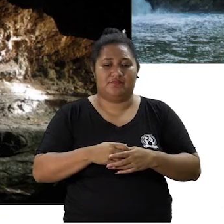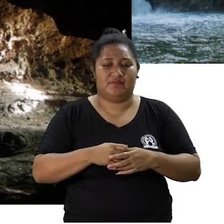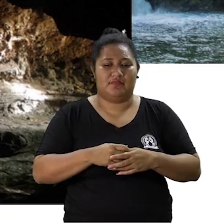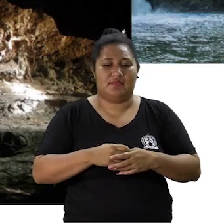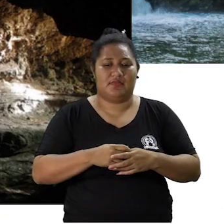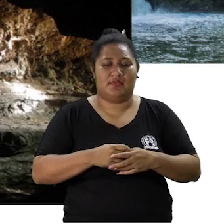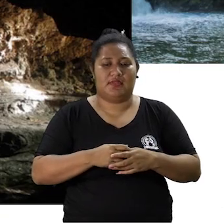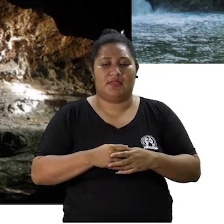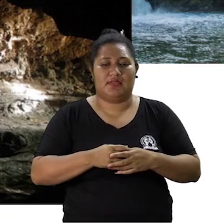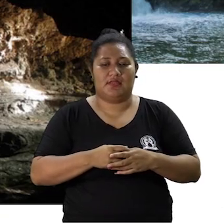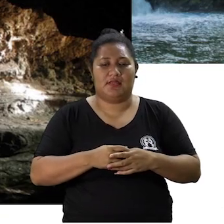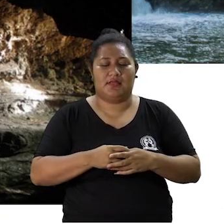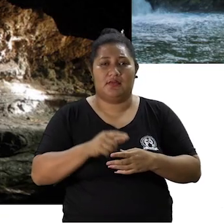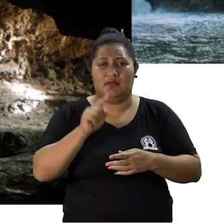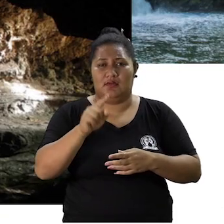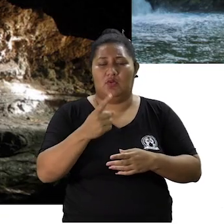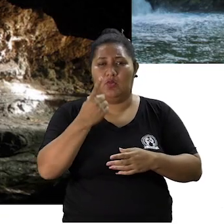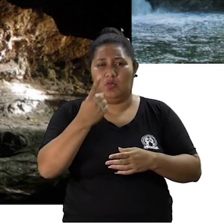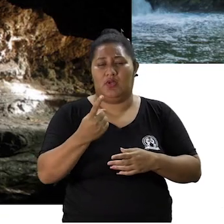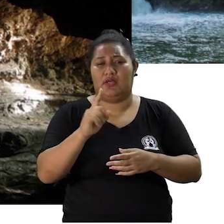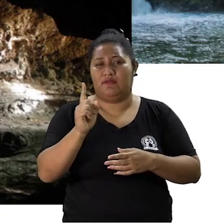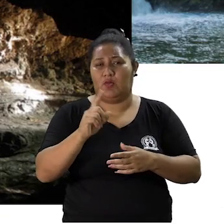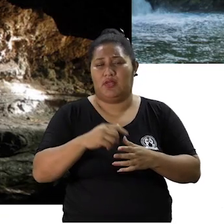and is one of